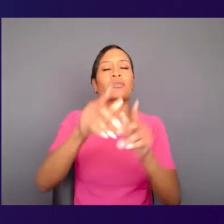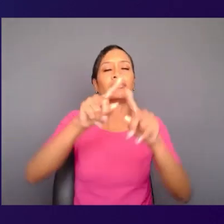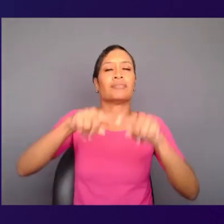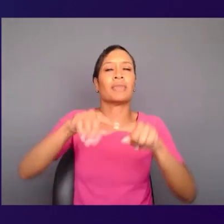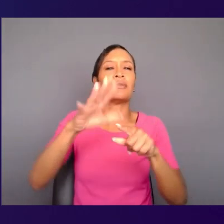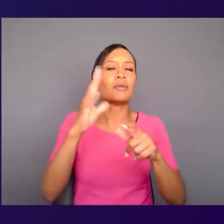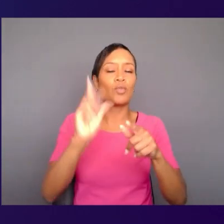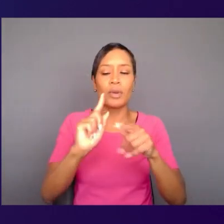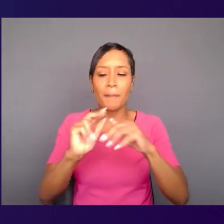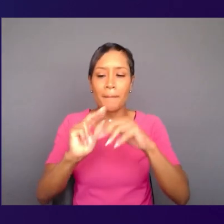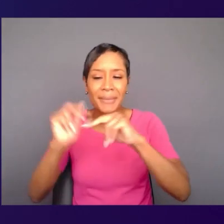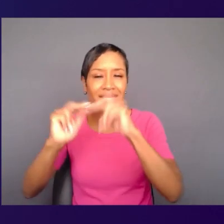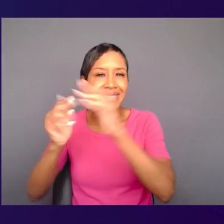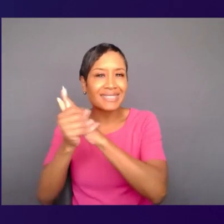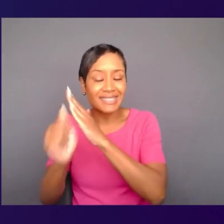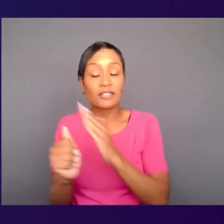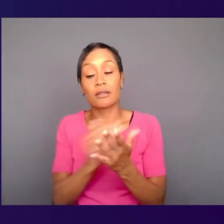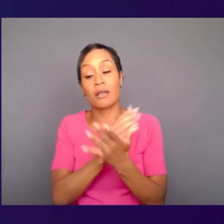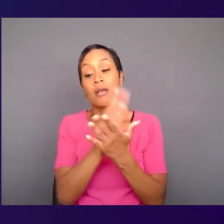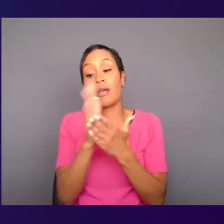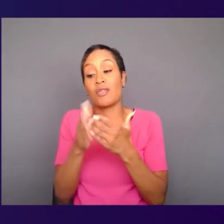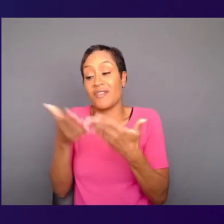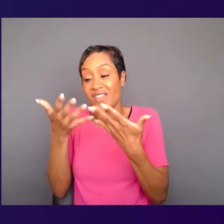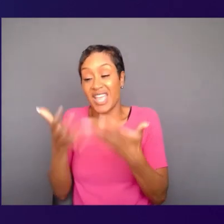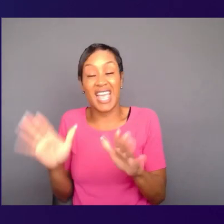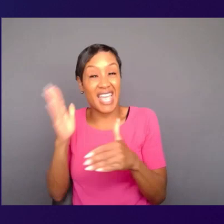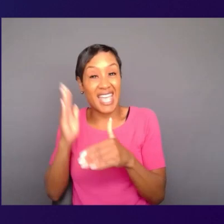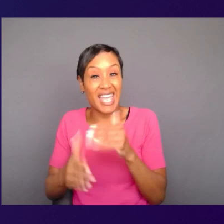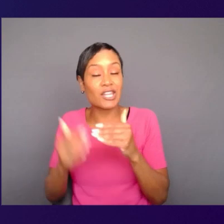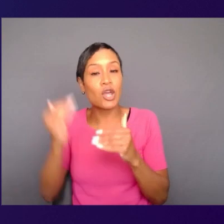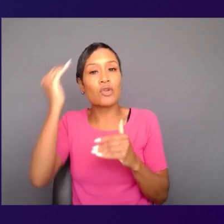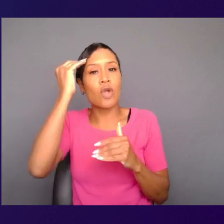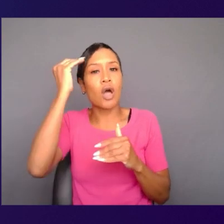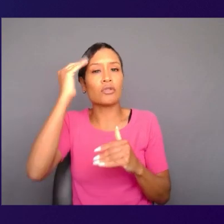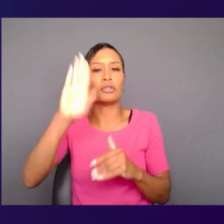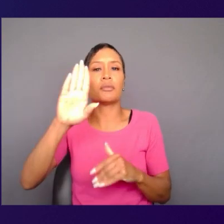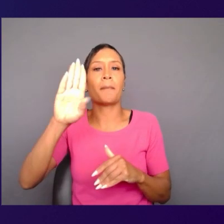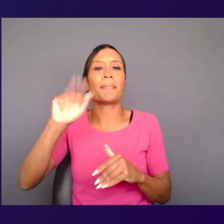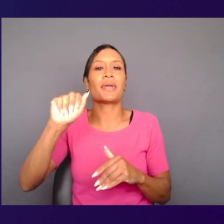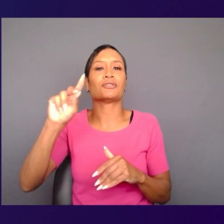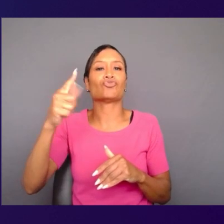end of the path is the knowledge badge assessment.